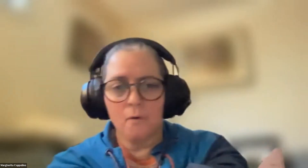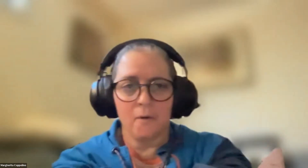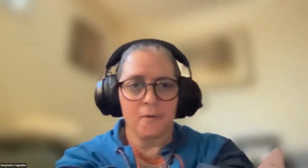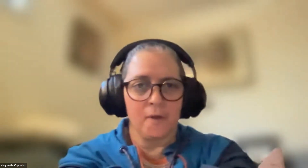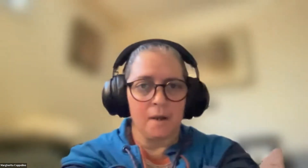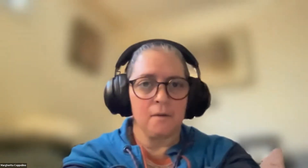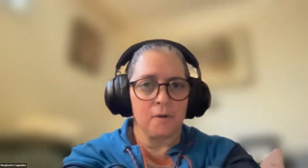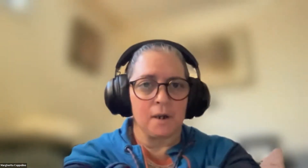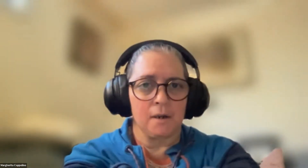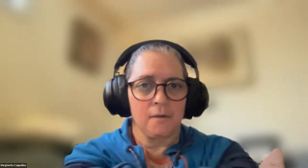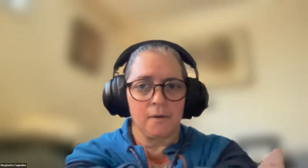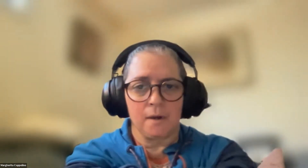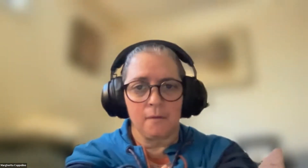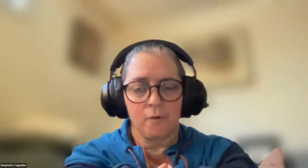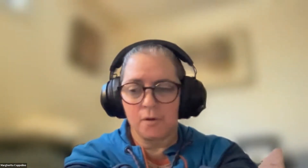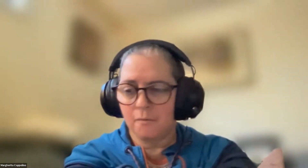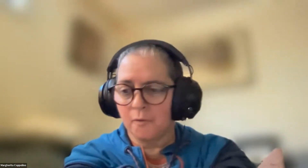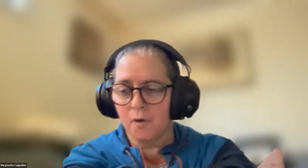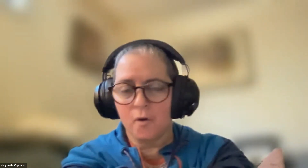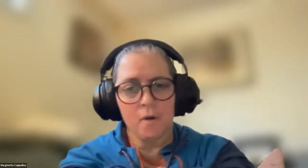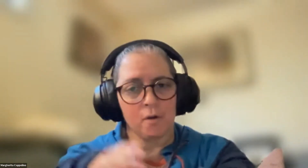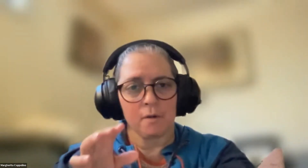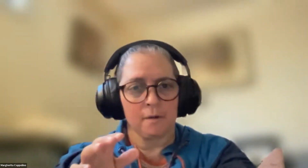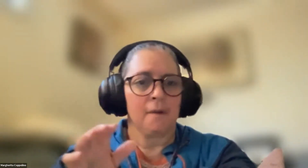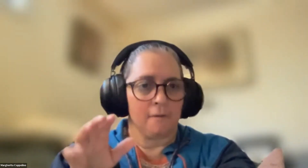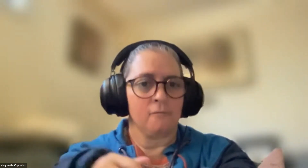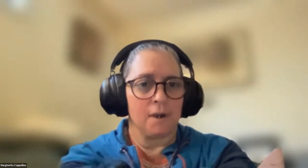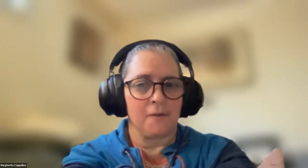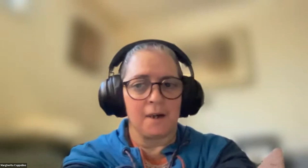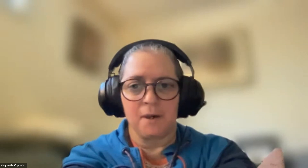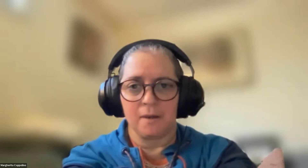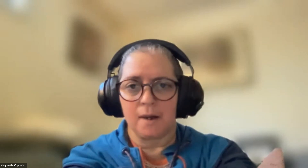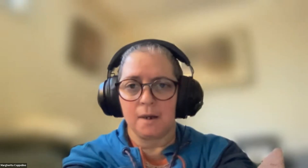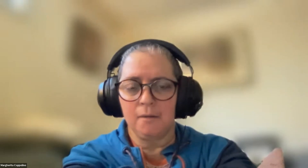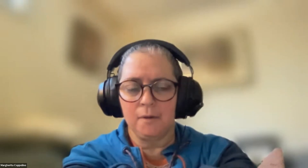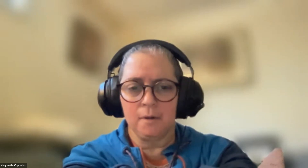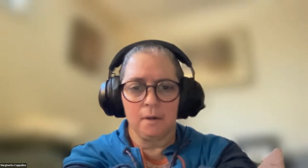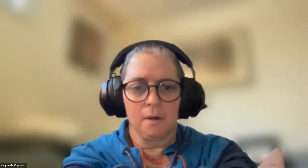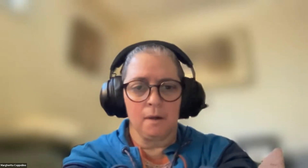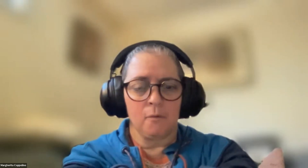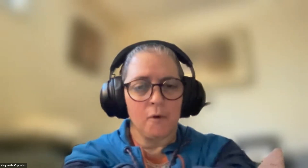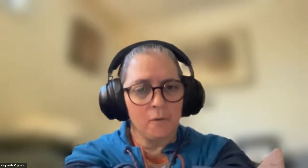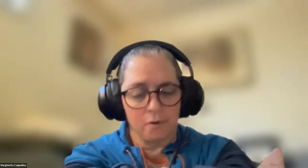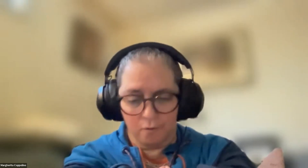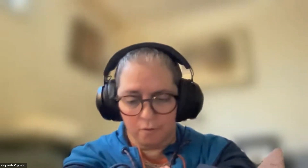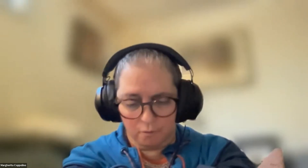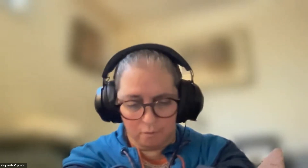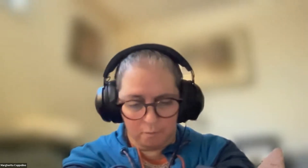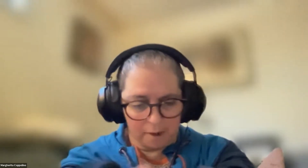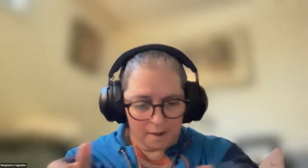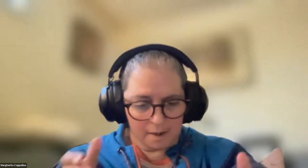We're almost to the end of today's forum. We've only got really 5 minutes left. But what I want to